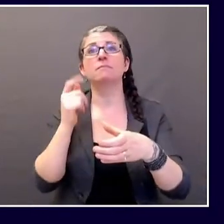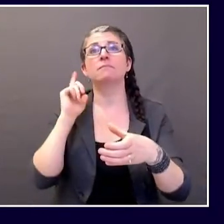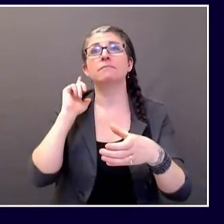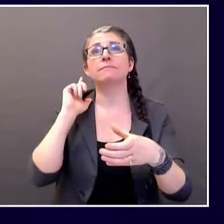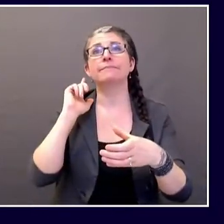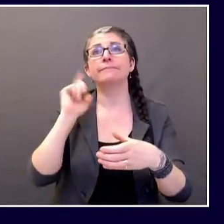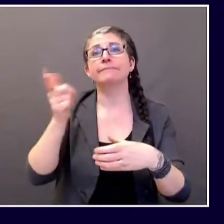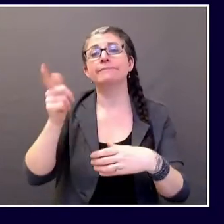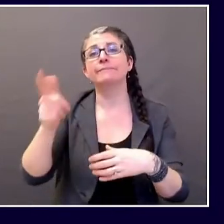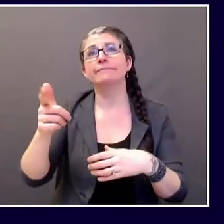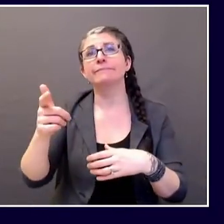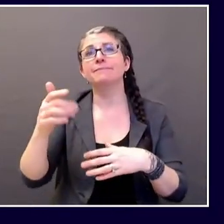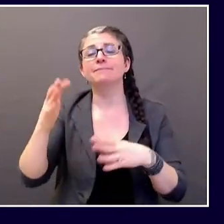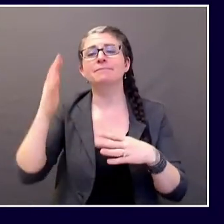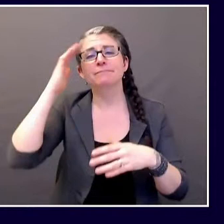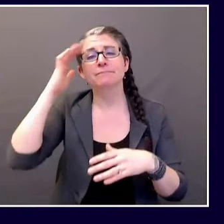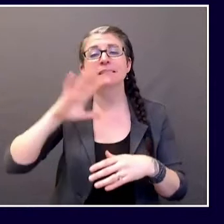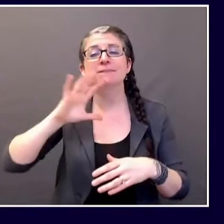and below?